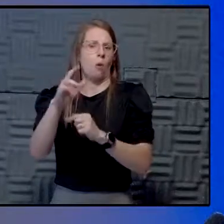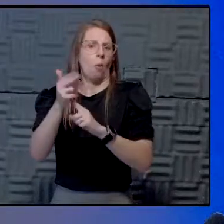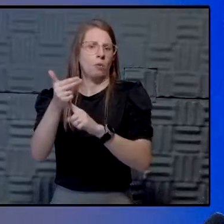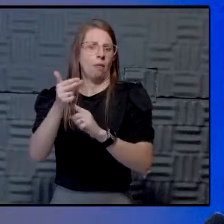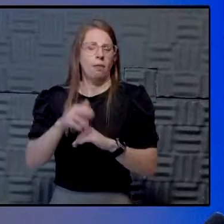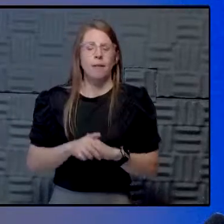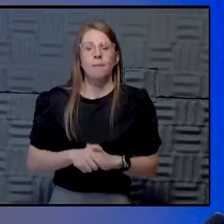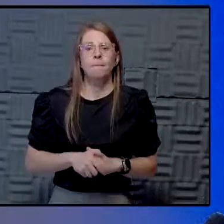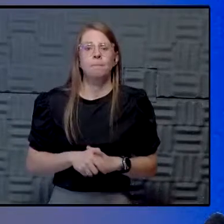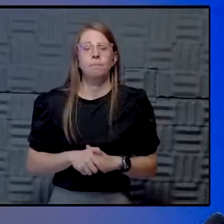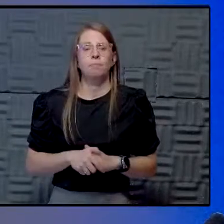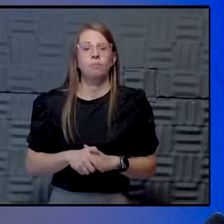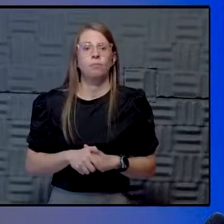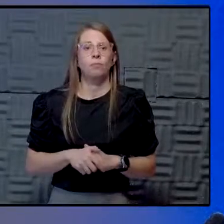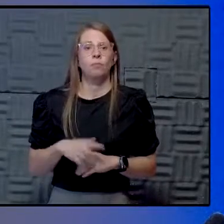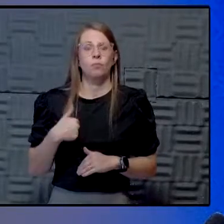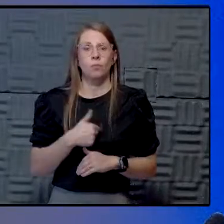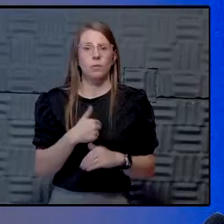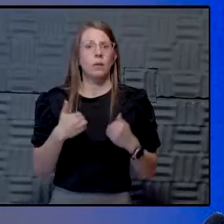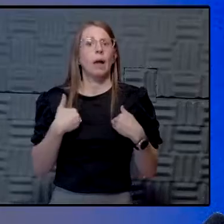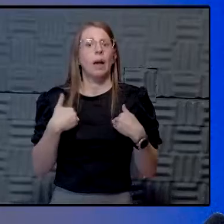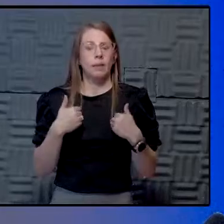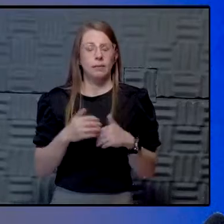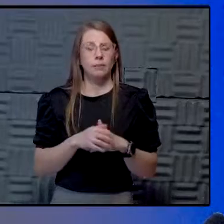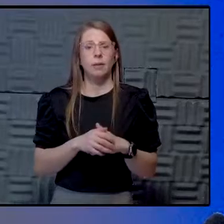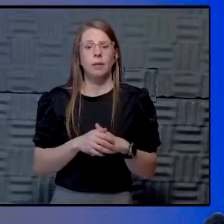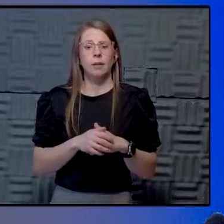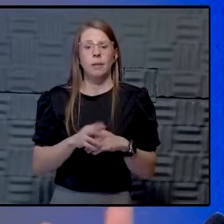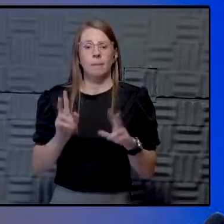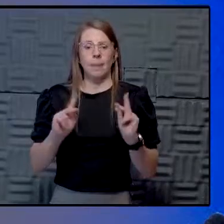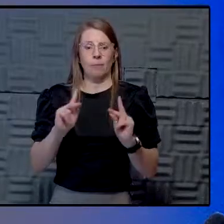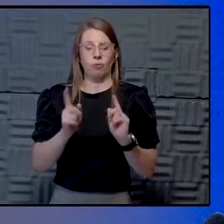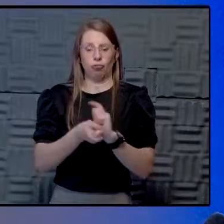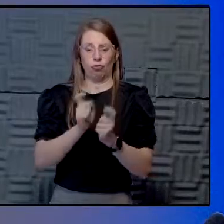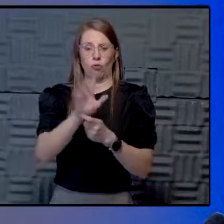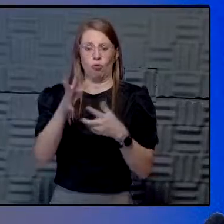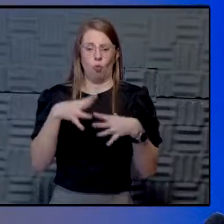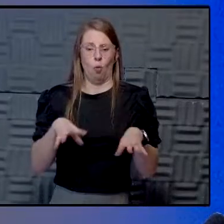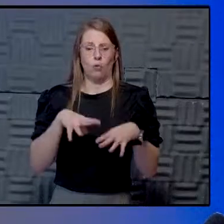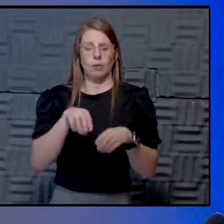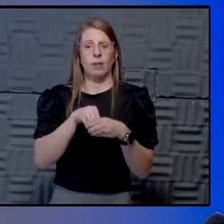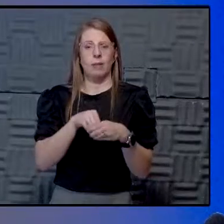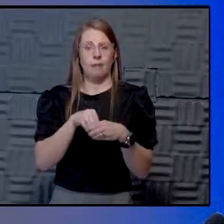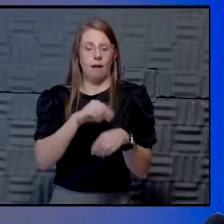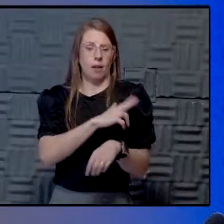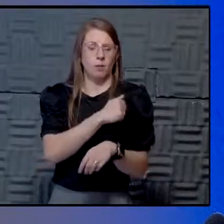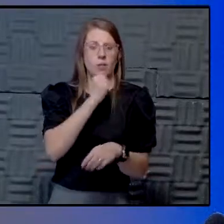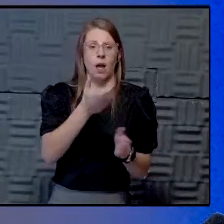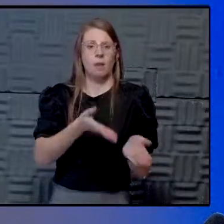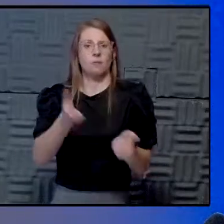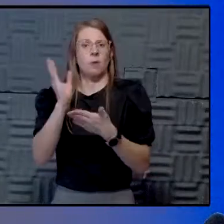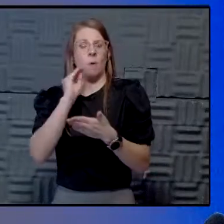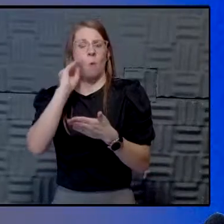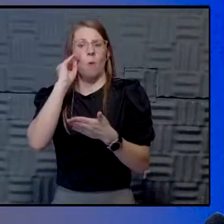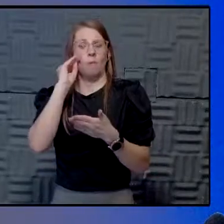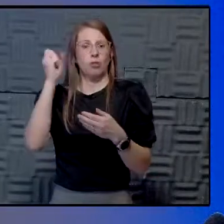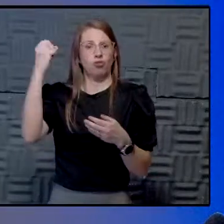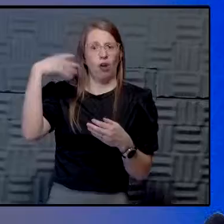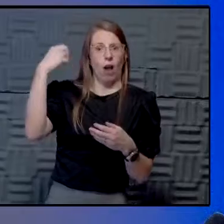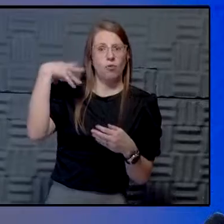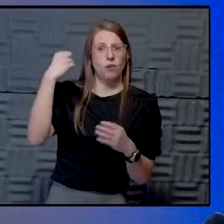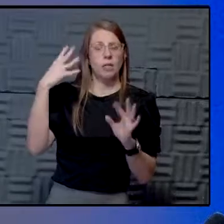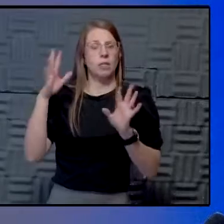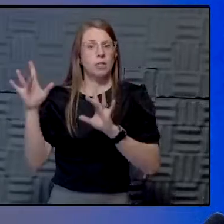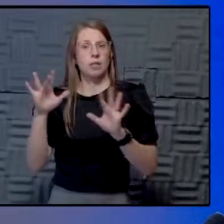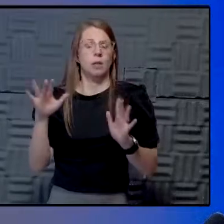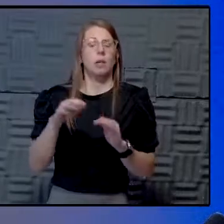Certainly we had folks that were changing their clothes in the hospital and not taking those home and showering. So a